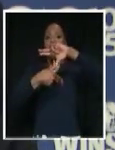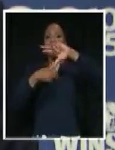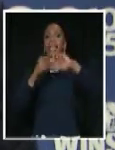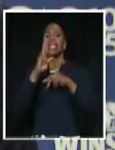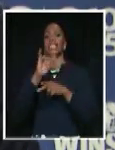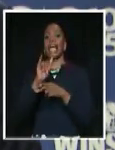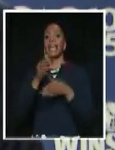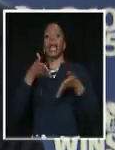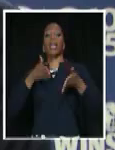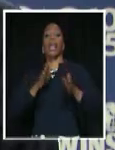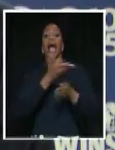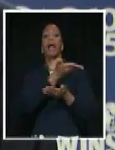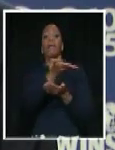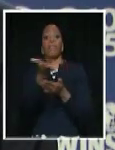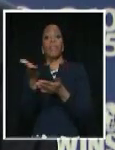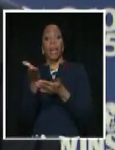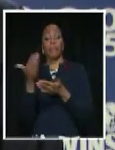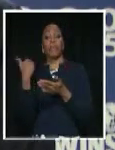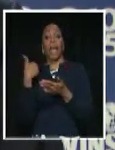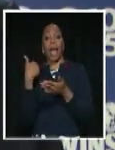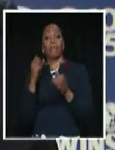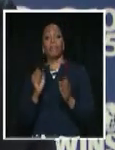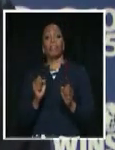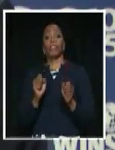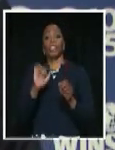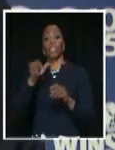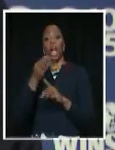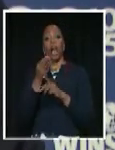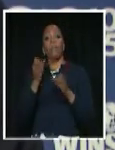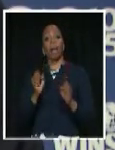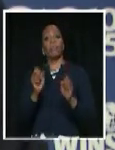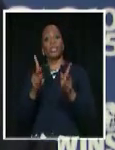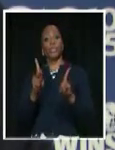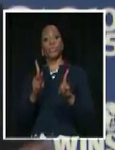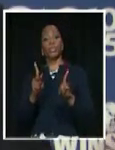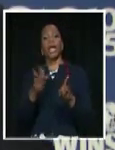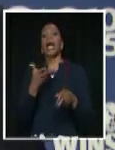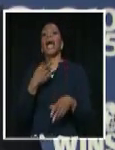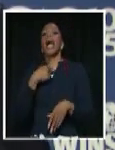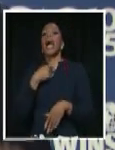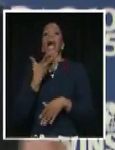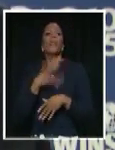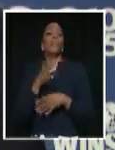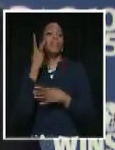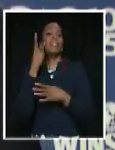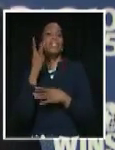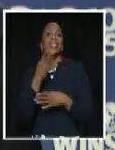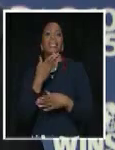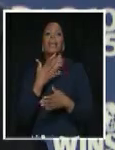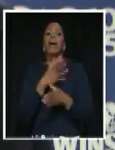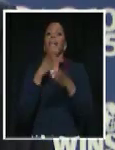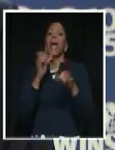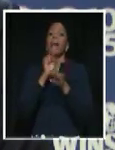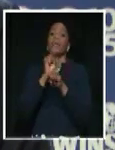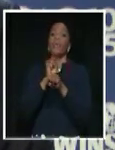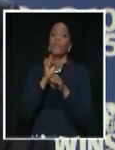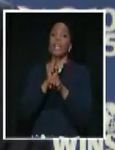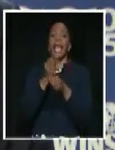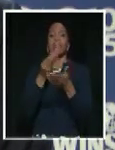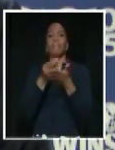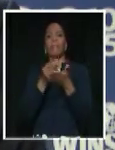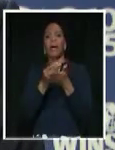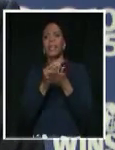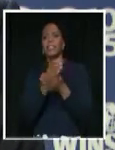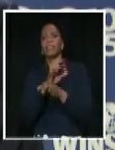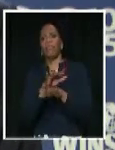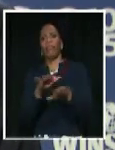opportunities created by this federal aid. What I'm saying is I don't want to see a lot of good work done and all the money flow to out-of-state contractors, for example. I want to make